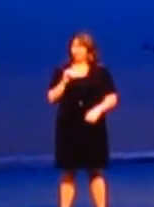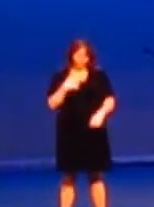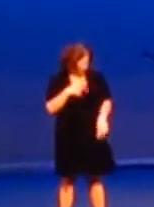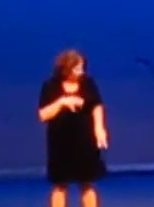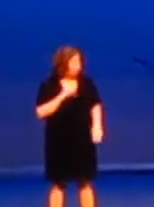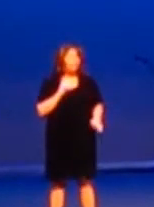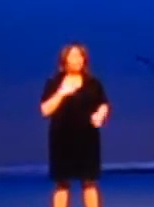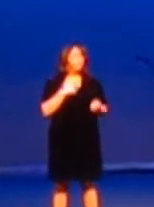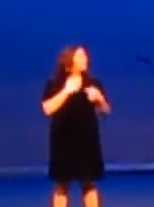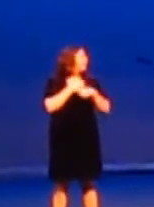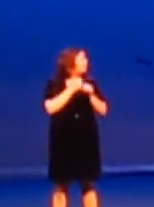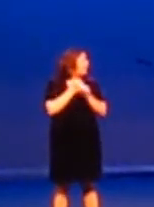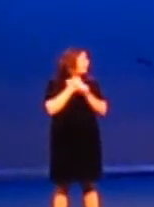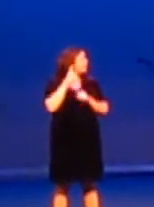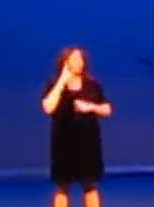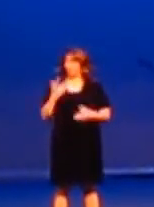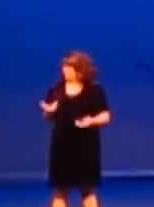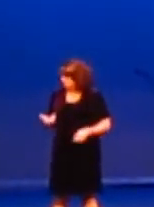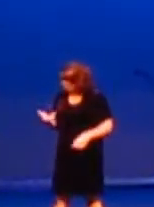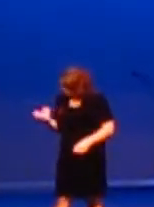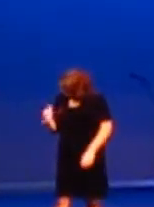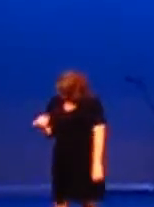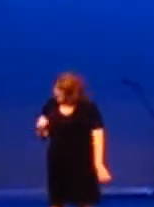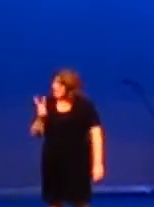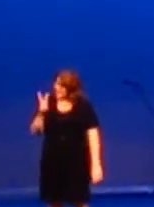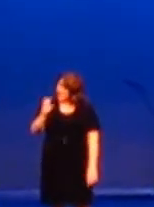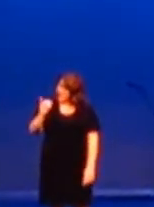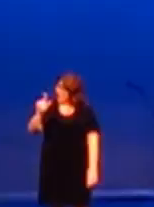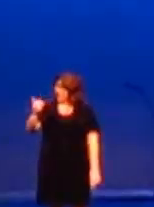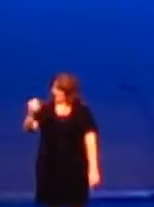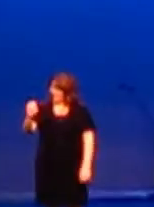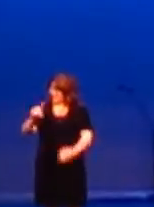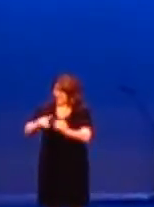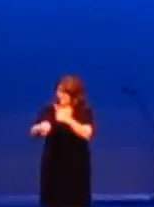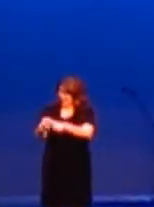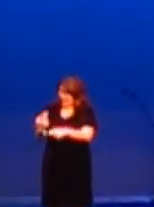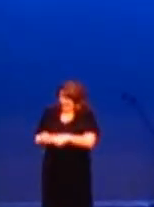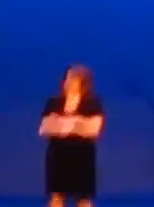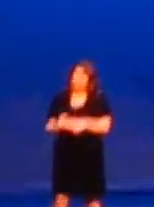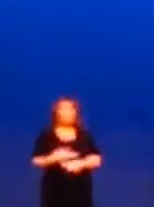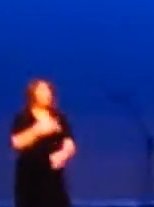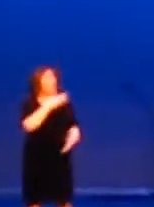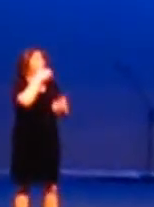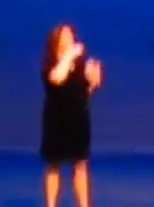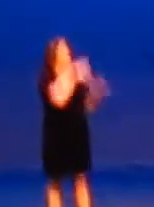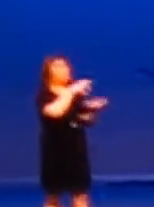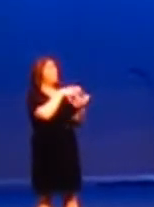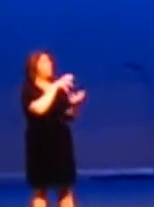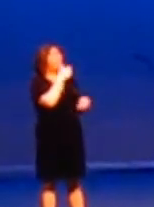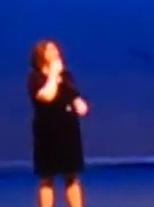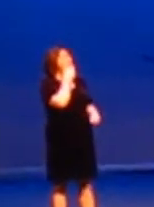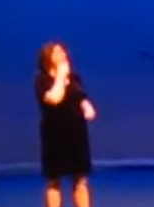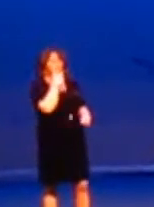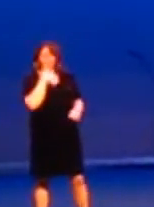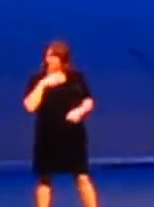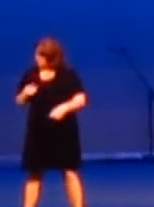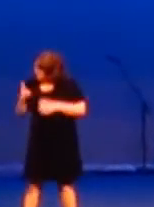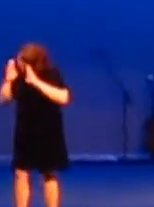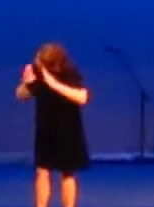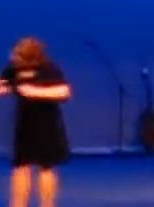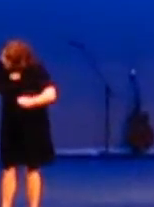cage shake and made Willie feel safe. What was Willie's friend's name? Are you paying attention at all?